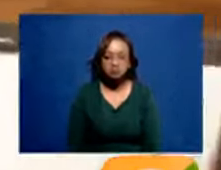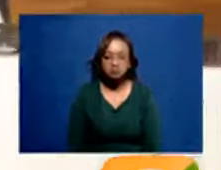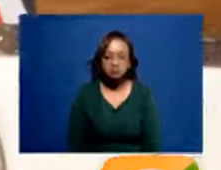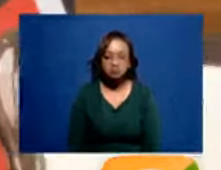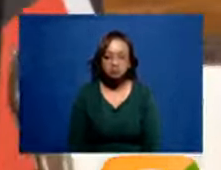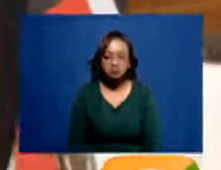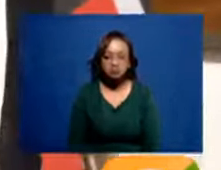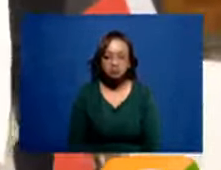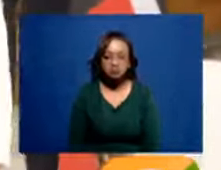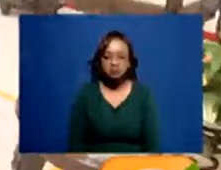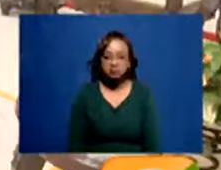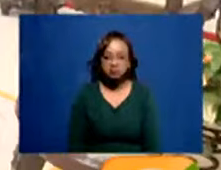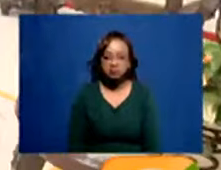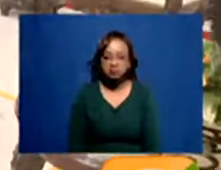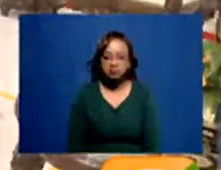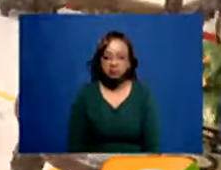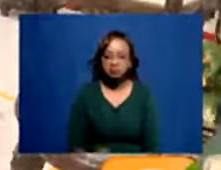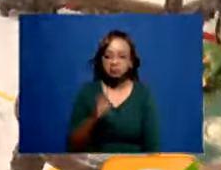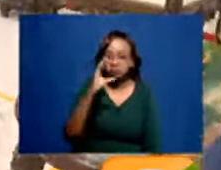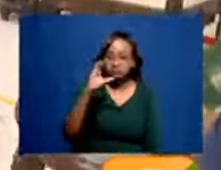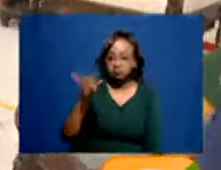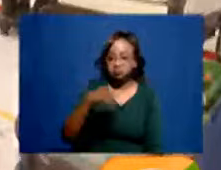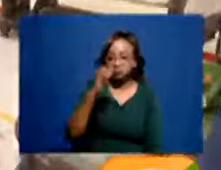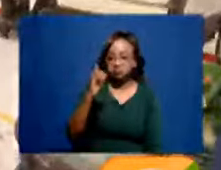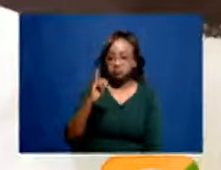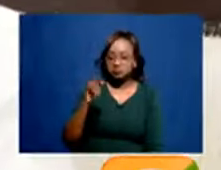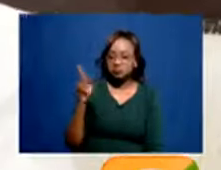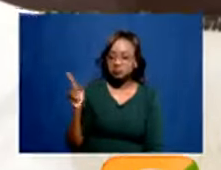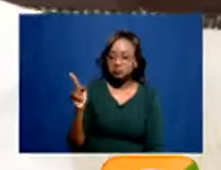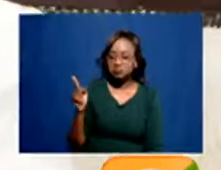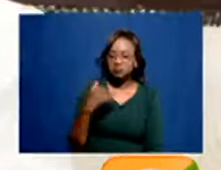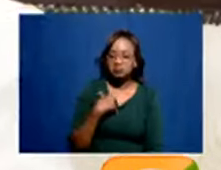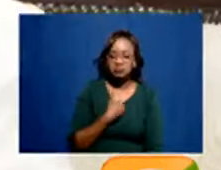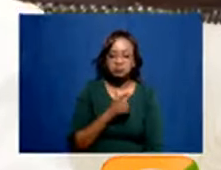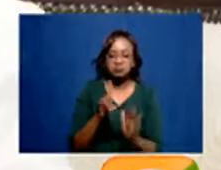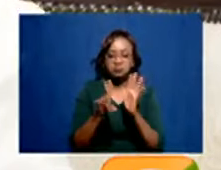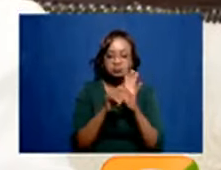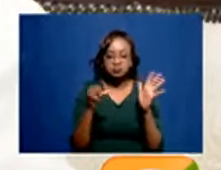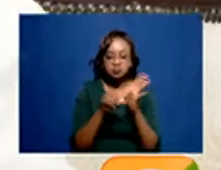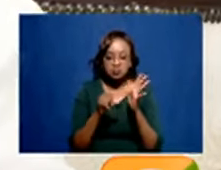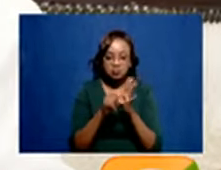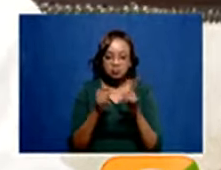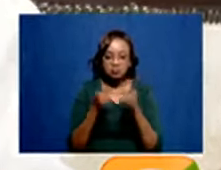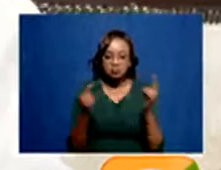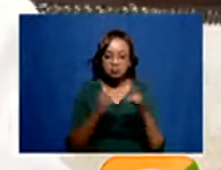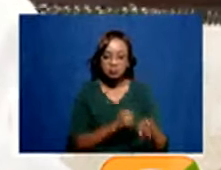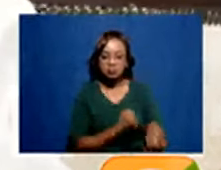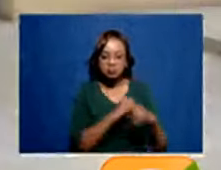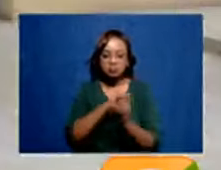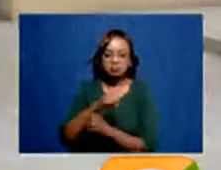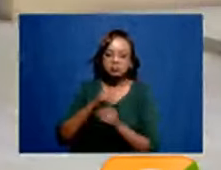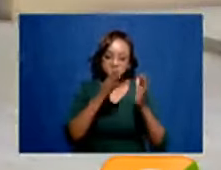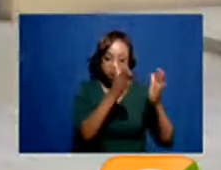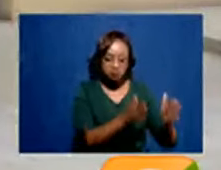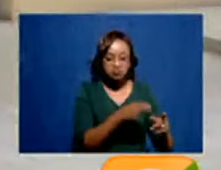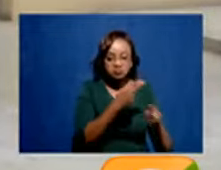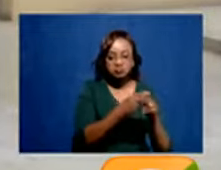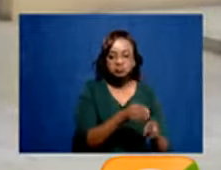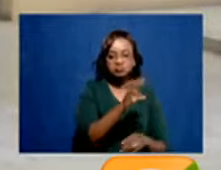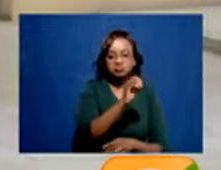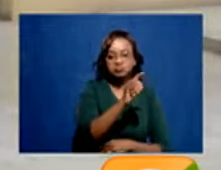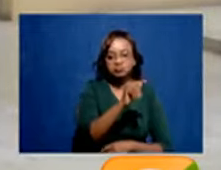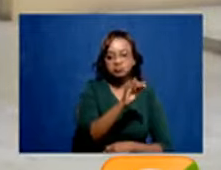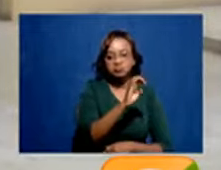Chief Justice Martha Koome faces a legal tussle against Homa Bay resident Michael Kojo